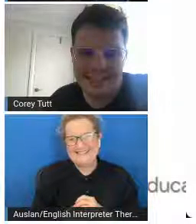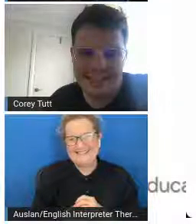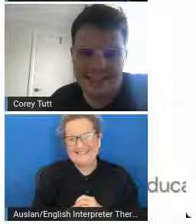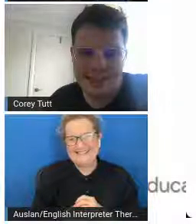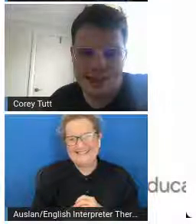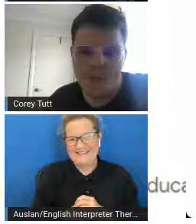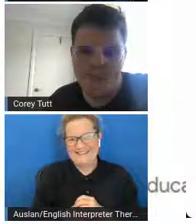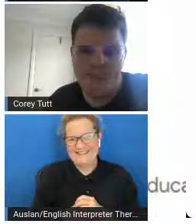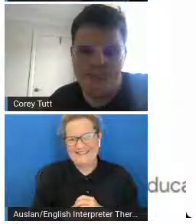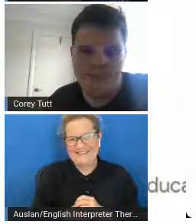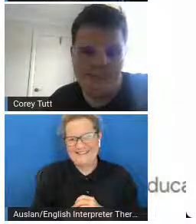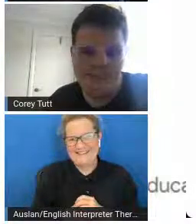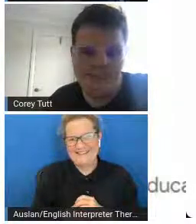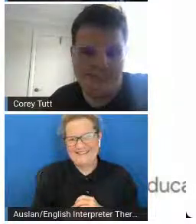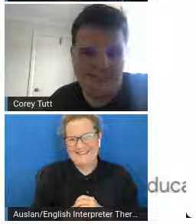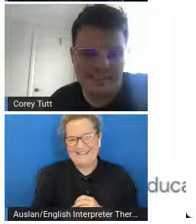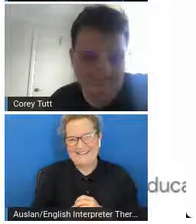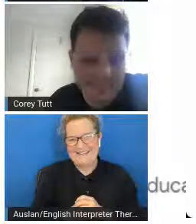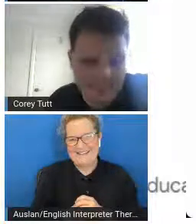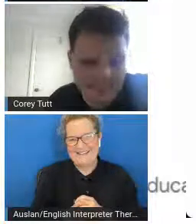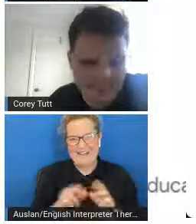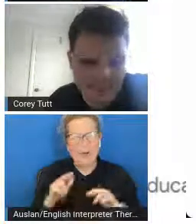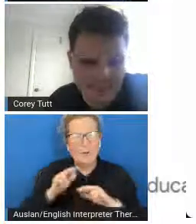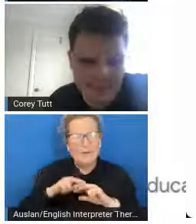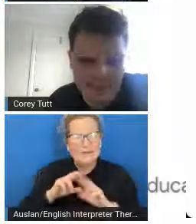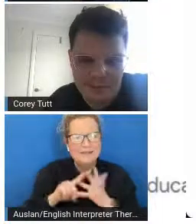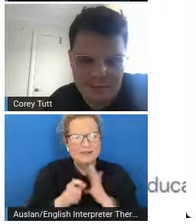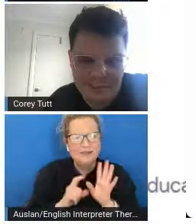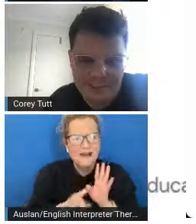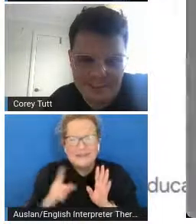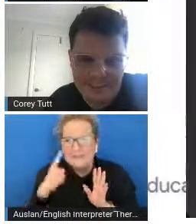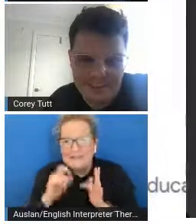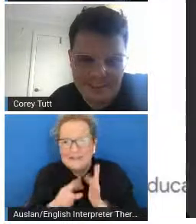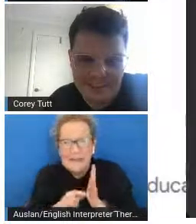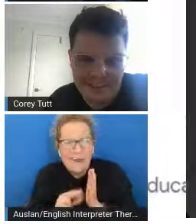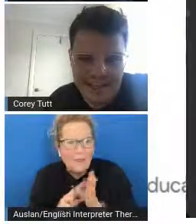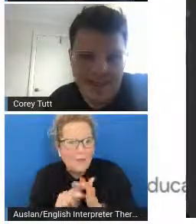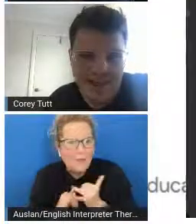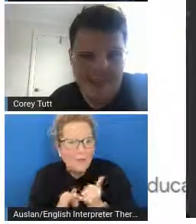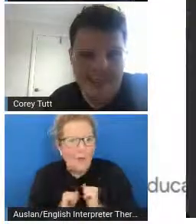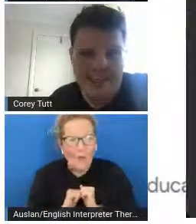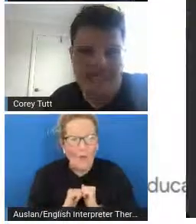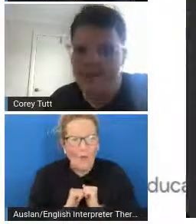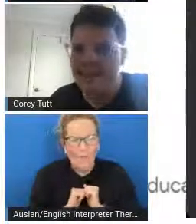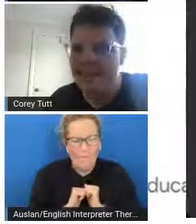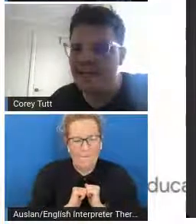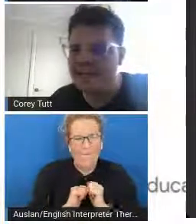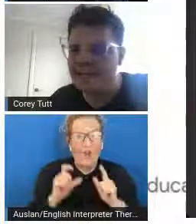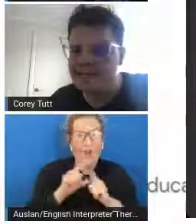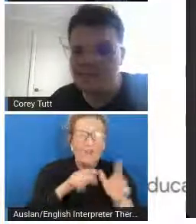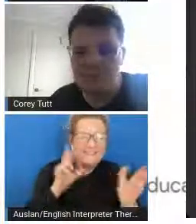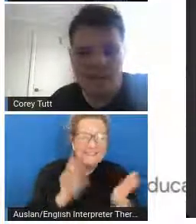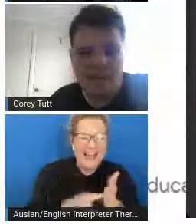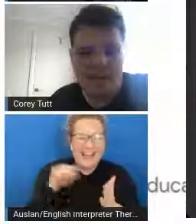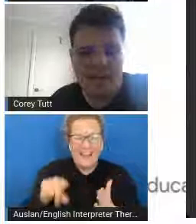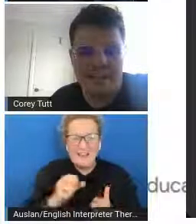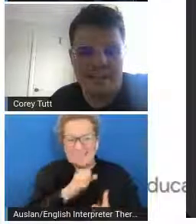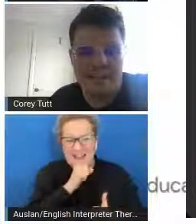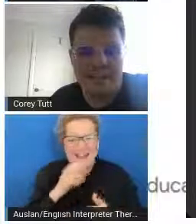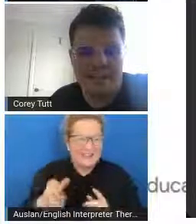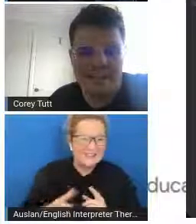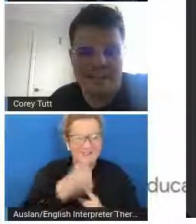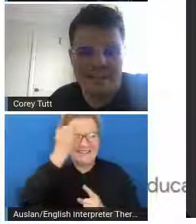this next one, Jim. I hope you were sitting down, Tracy, when you found out the news. Oh, damn it, man. He's